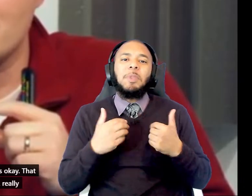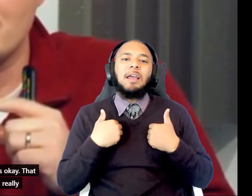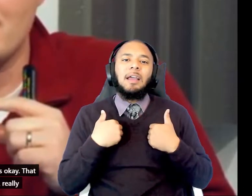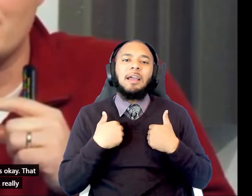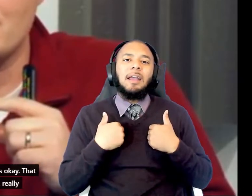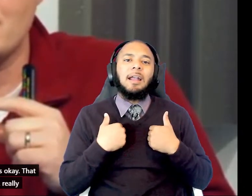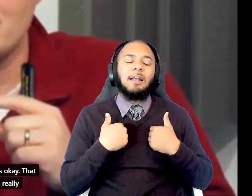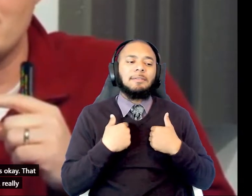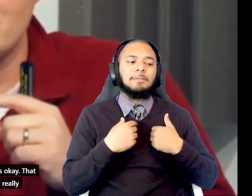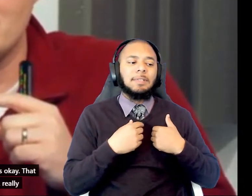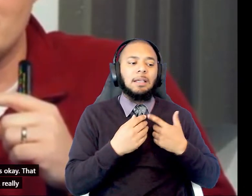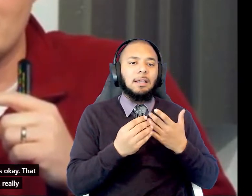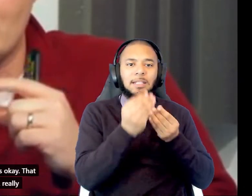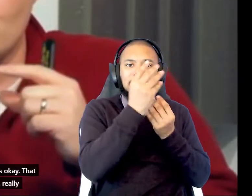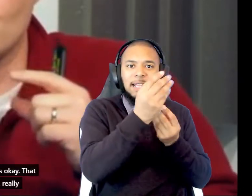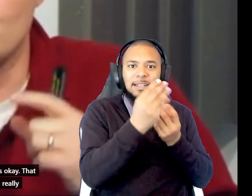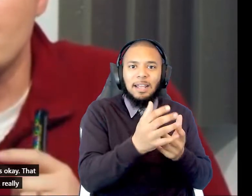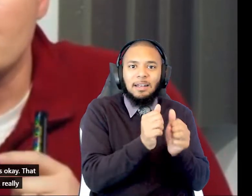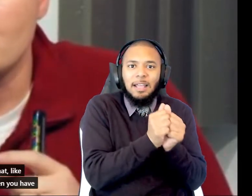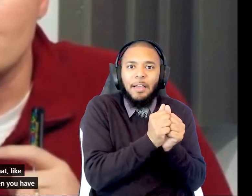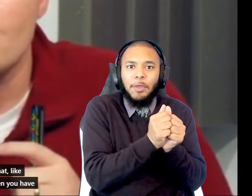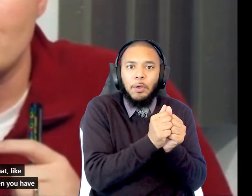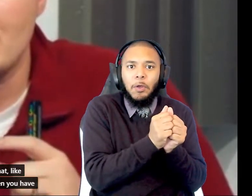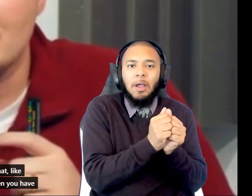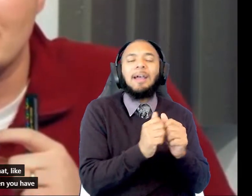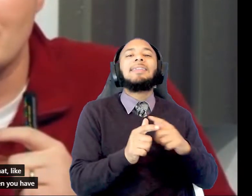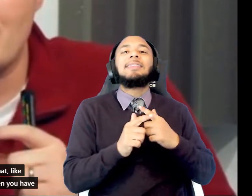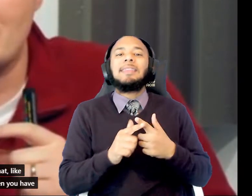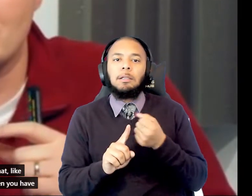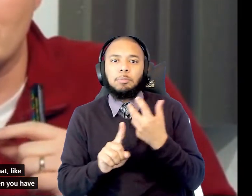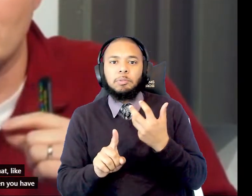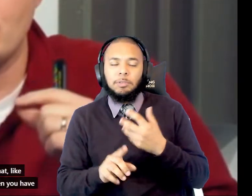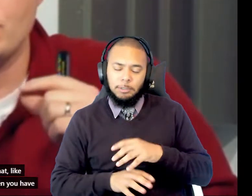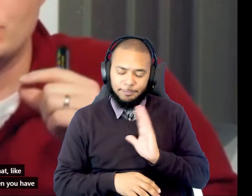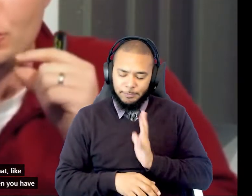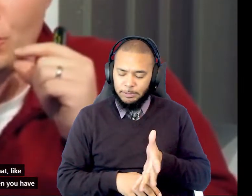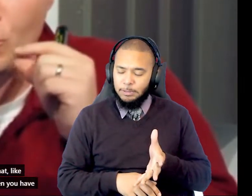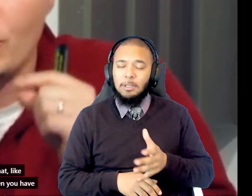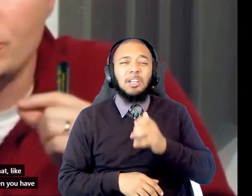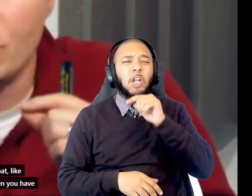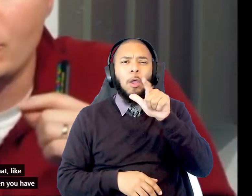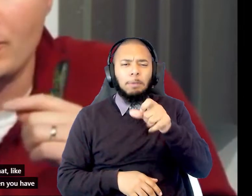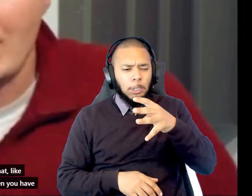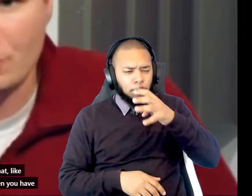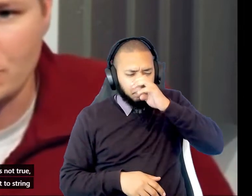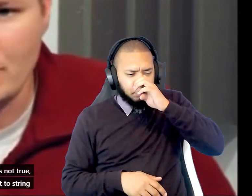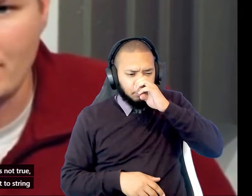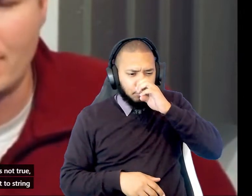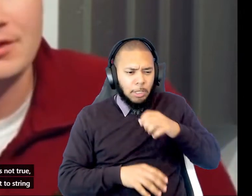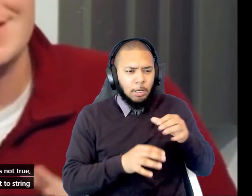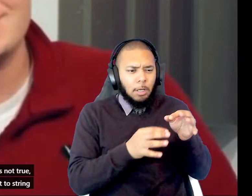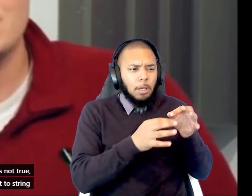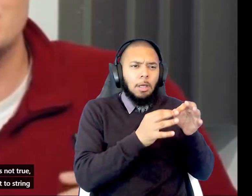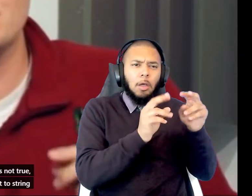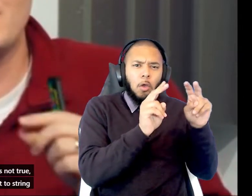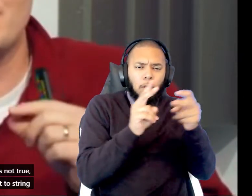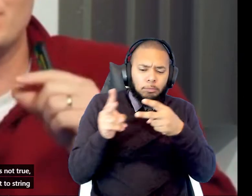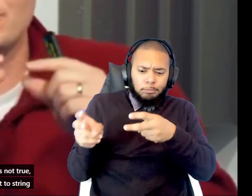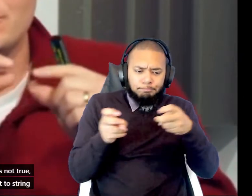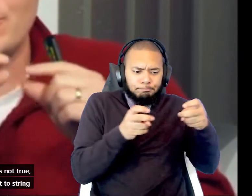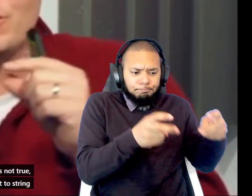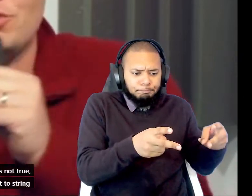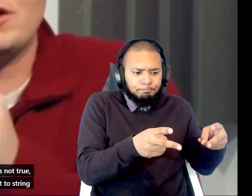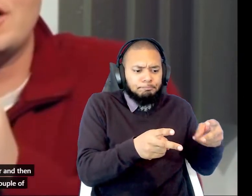that's okay. That doesn't have to be like really super strict in the fact that you're like, you show one quote and then you have to explain it right away. That's not true. You